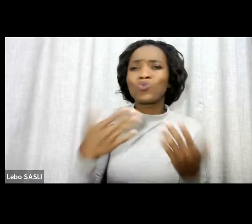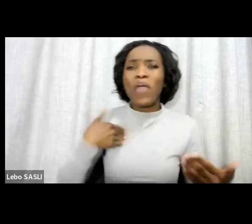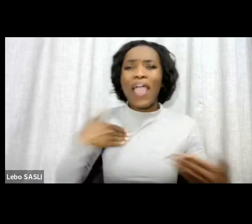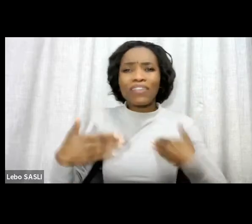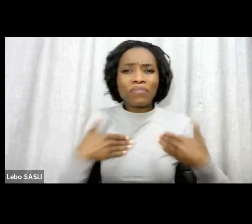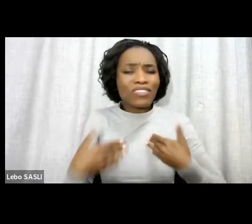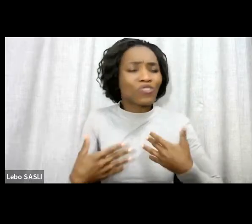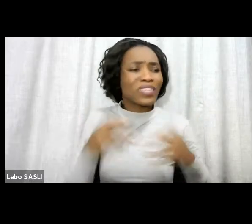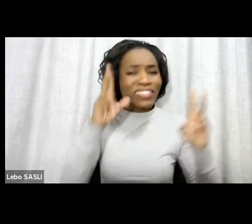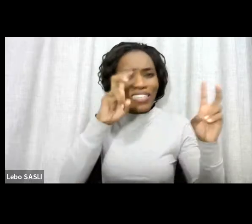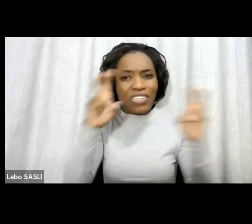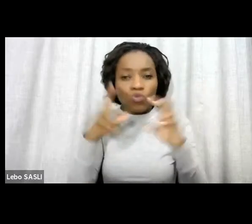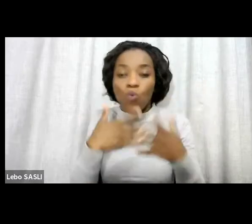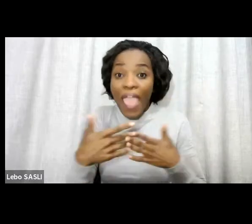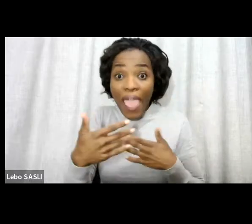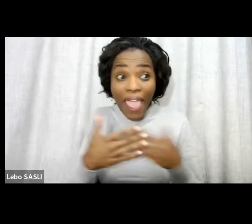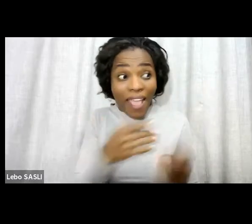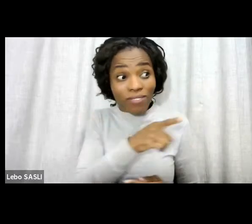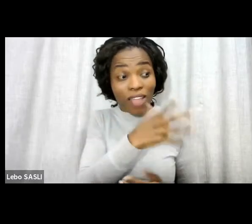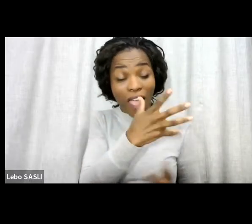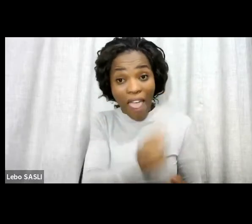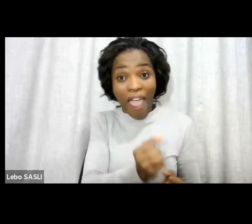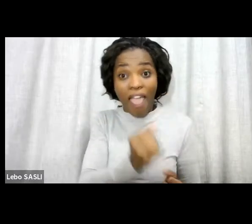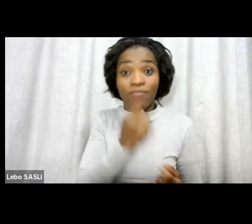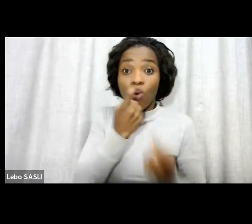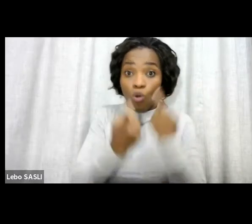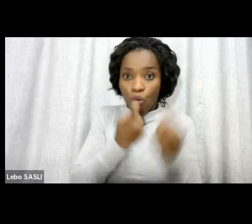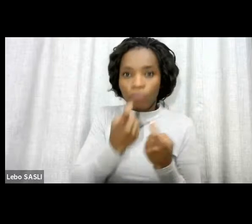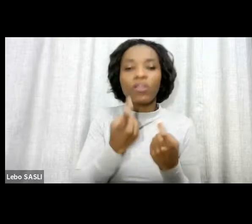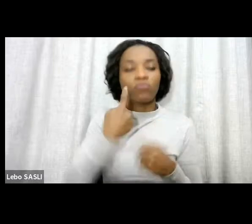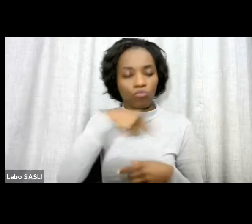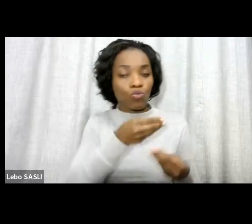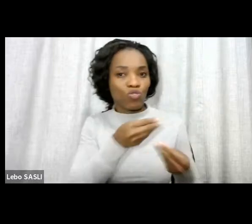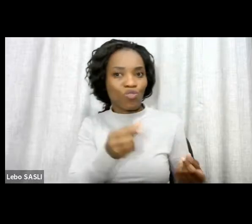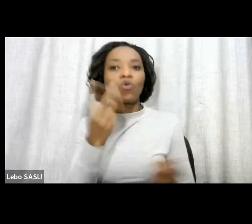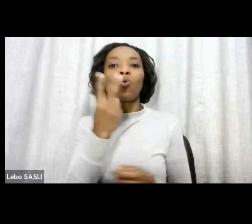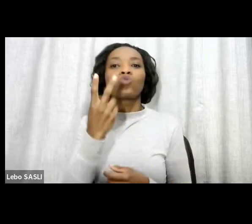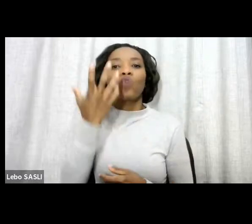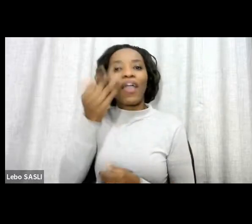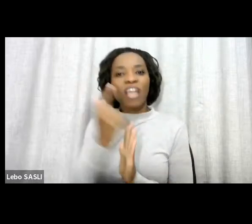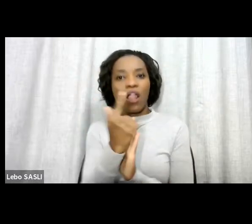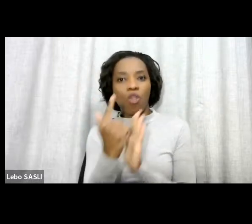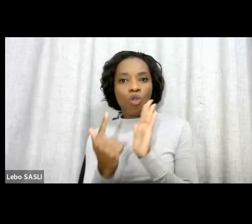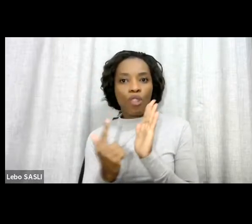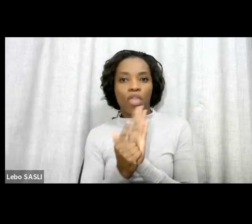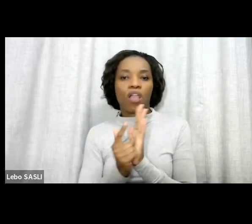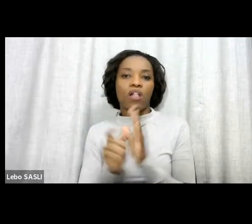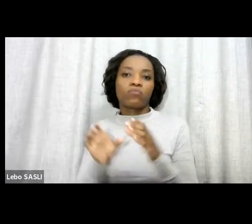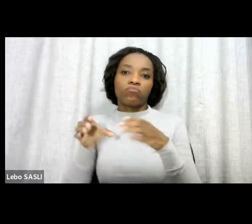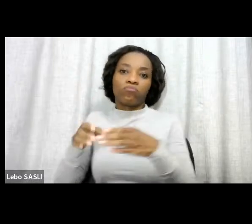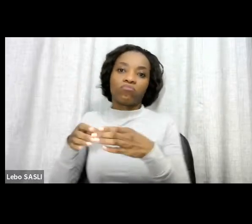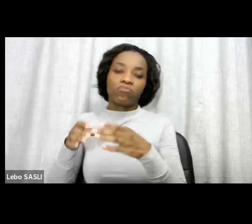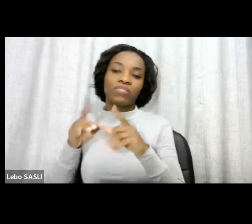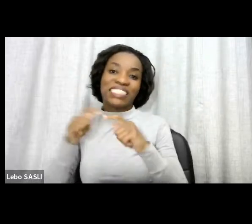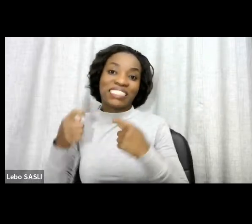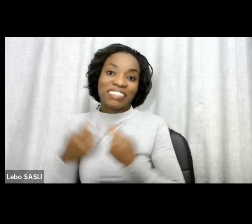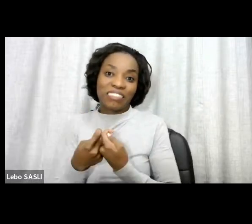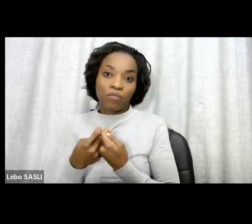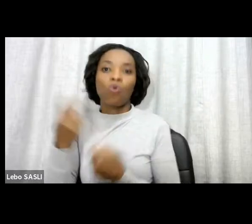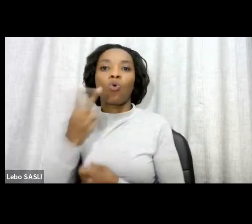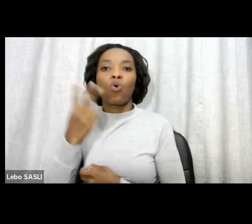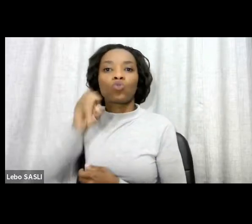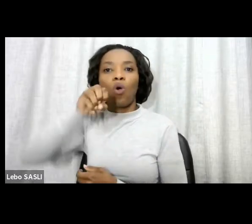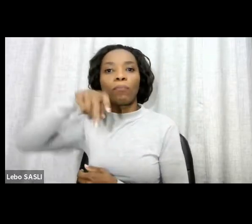matter. We also have a team of legal services team here, as well as the operations team, who